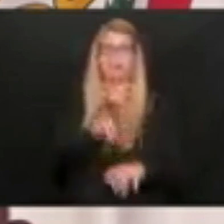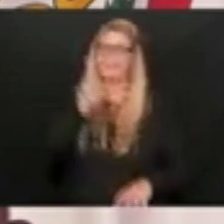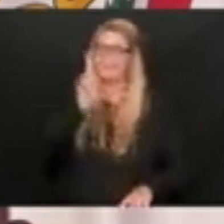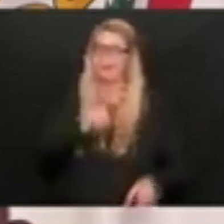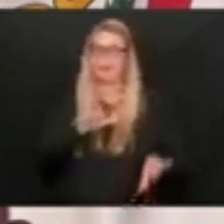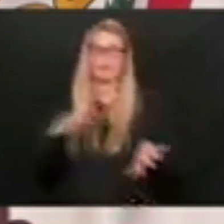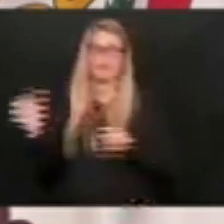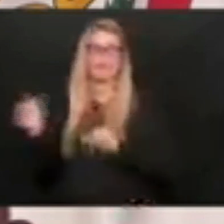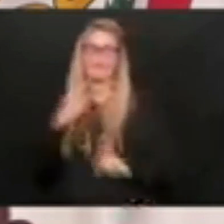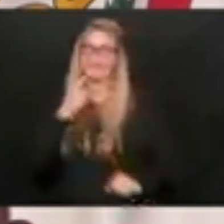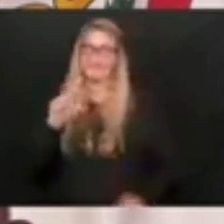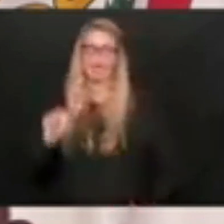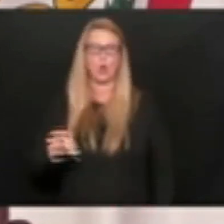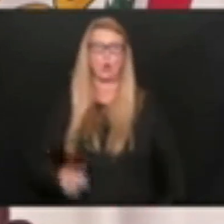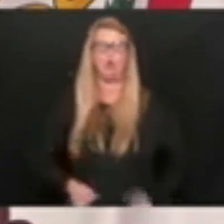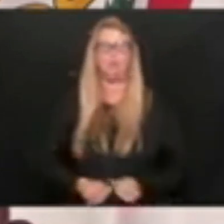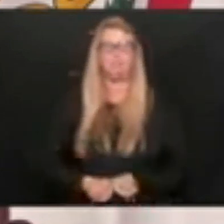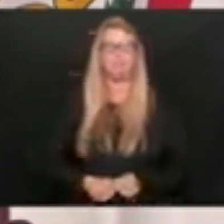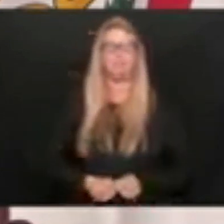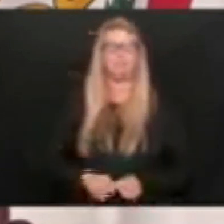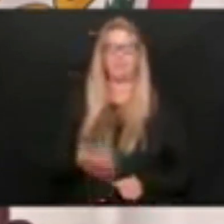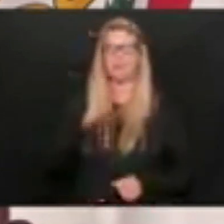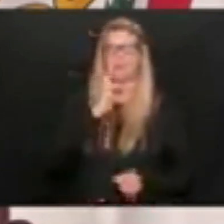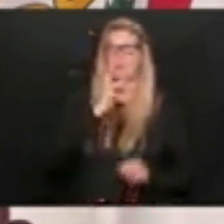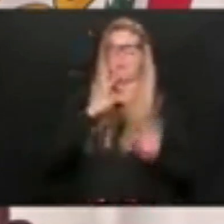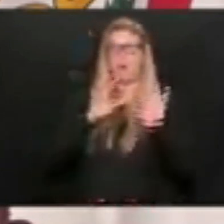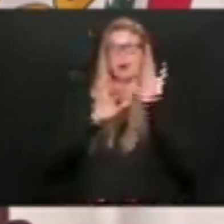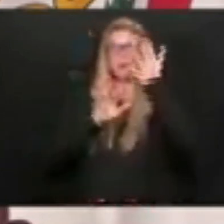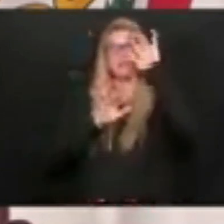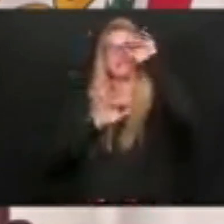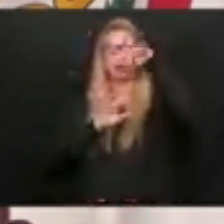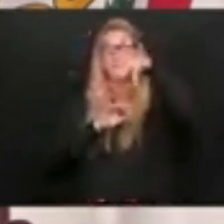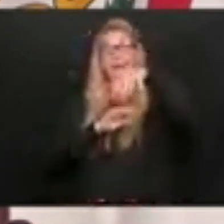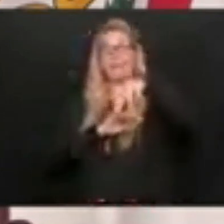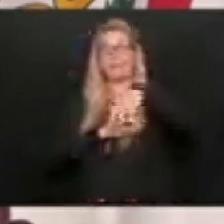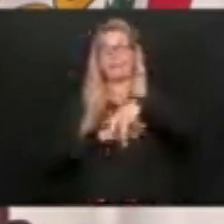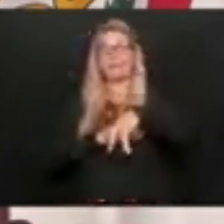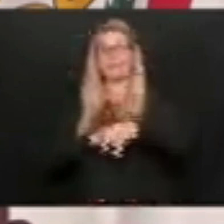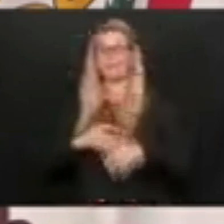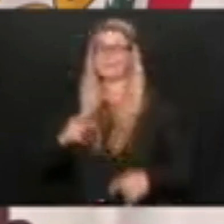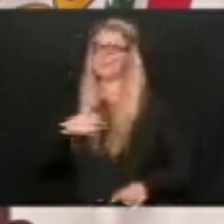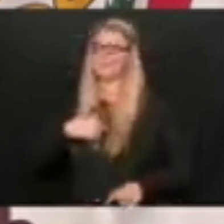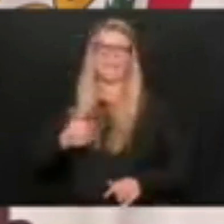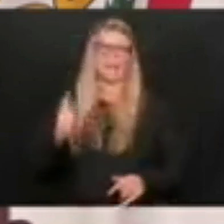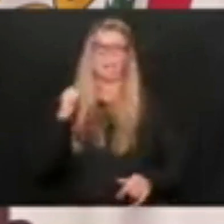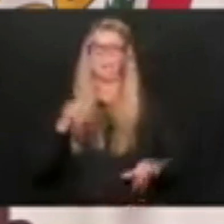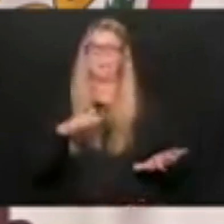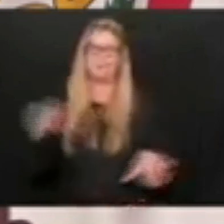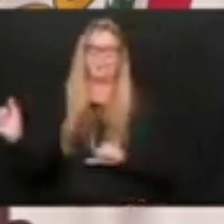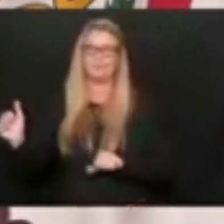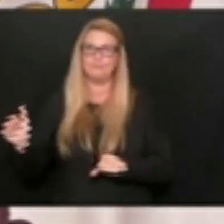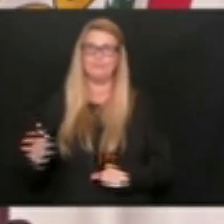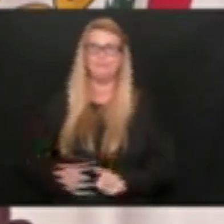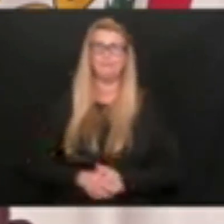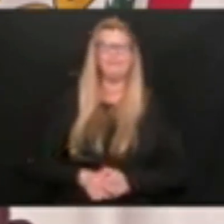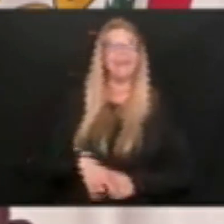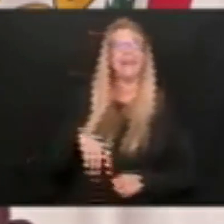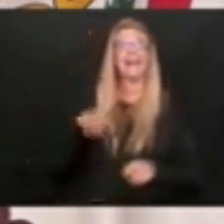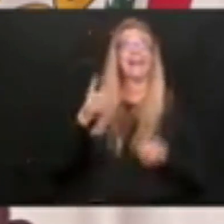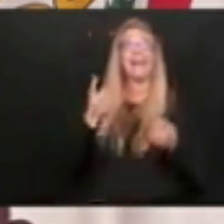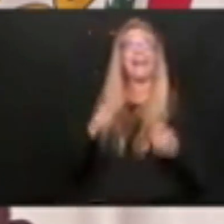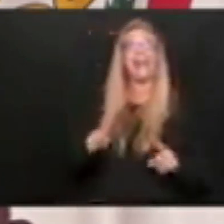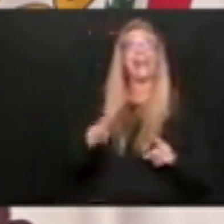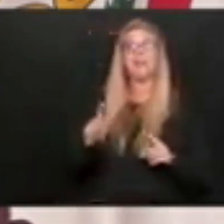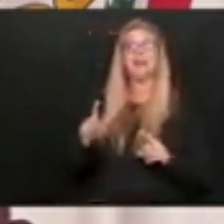to leave." He said no. Then the water started coming up, and the boat went to him, and he said, "No, I'm still not leaving." And then all of a sudden he was on